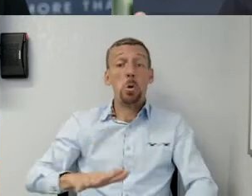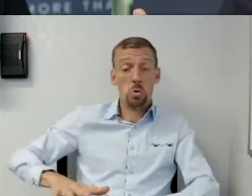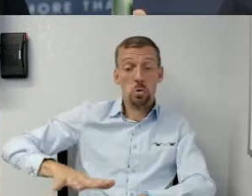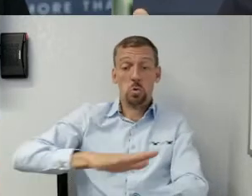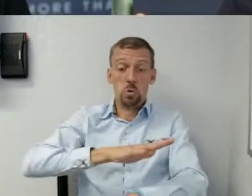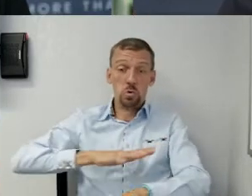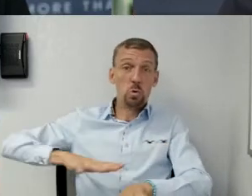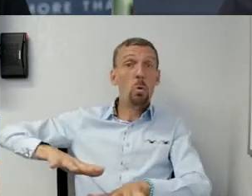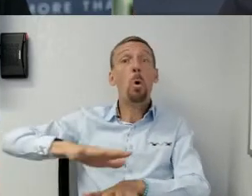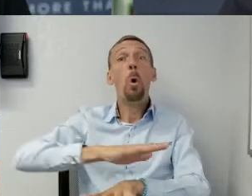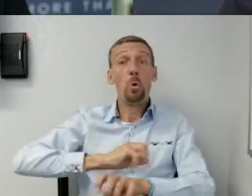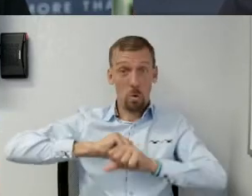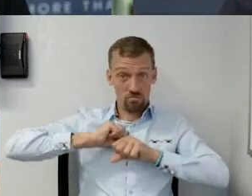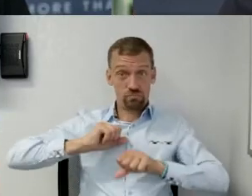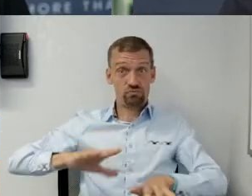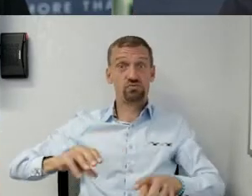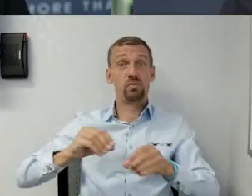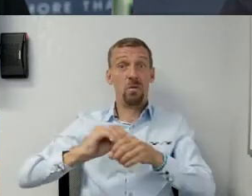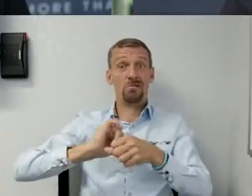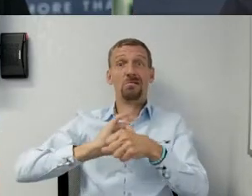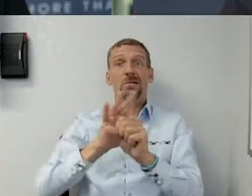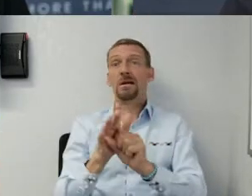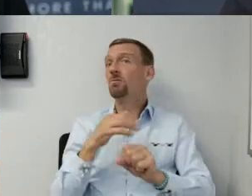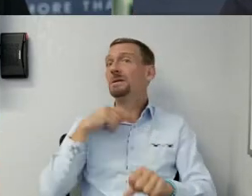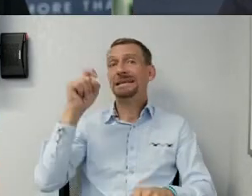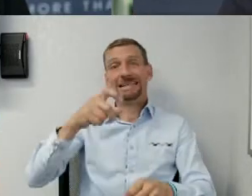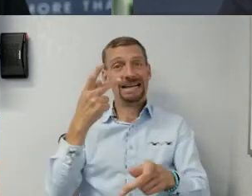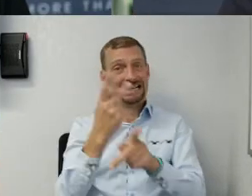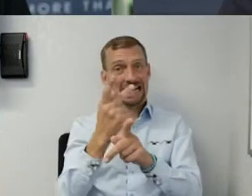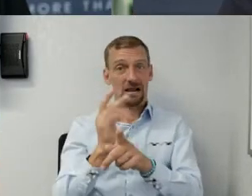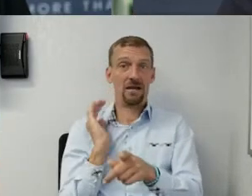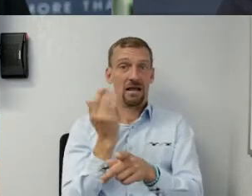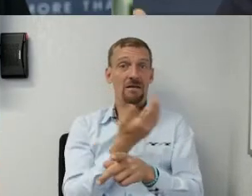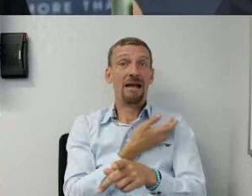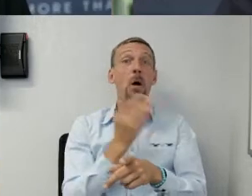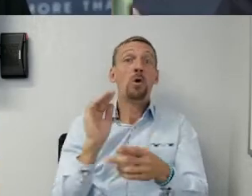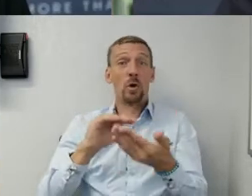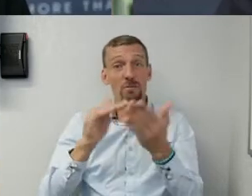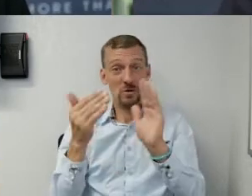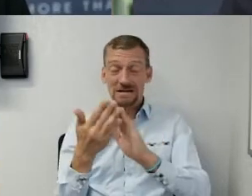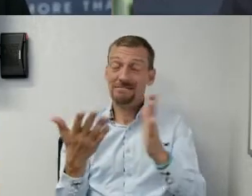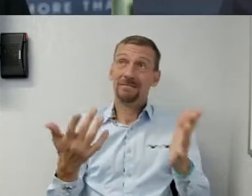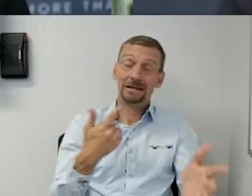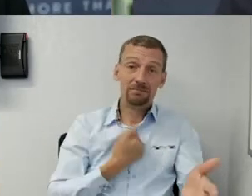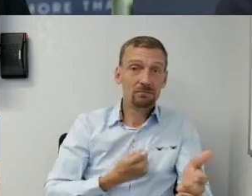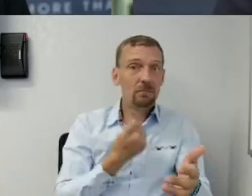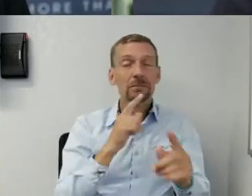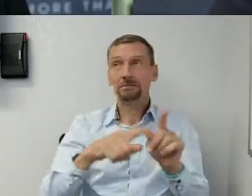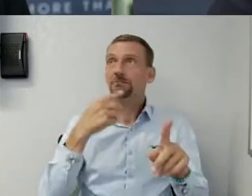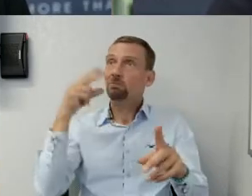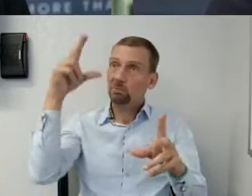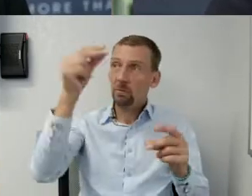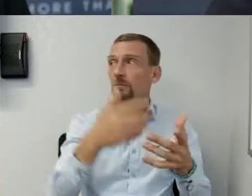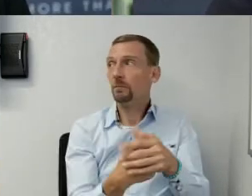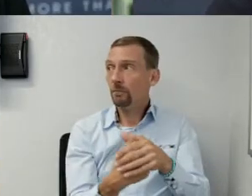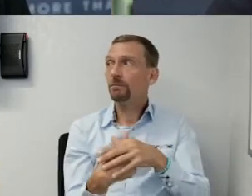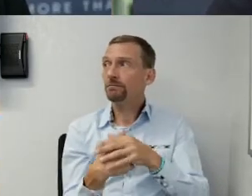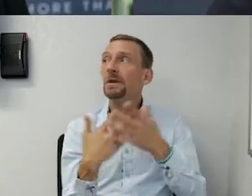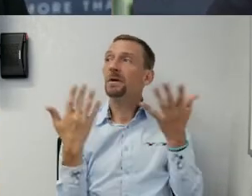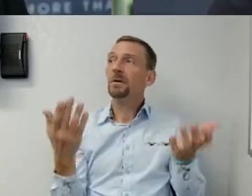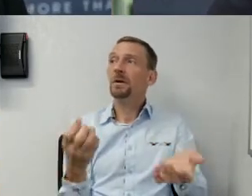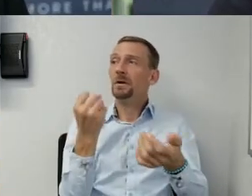localized surge, and we have to be ready to take care of our own community. So,